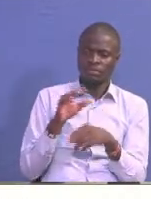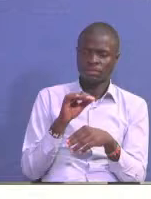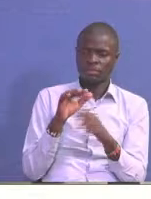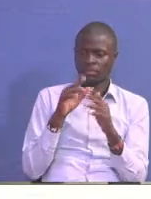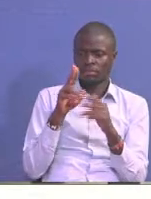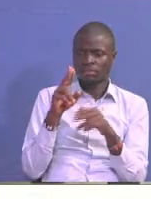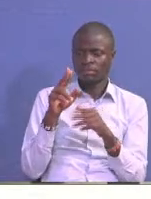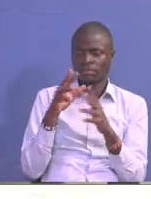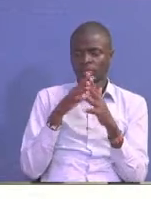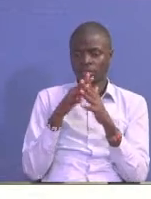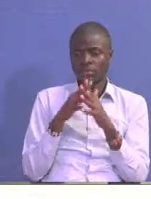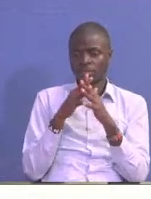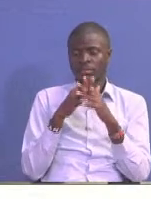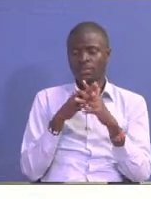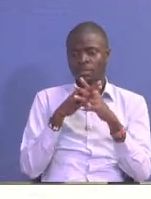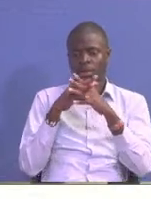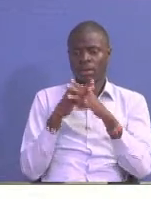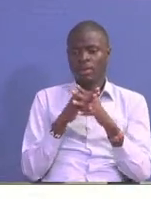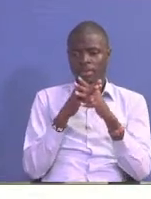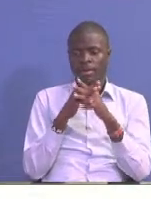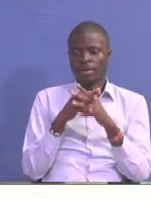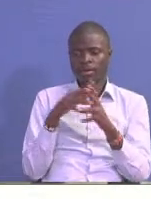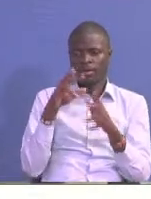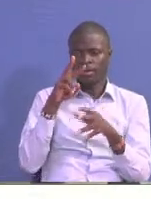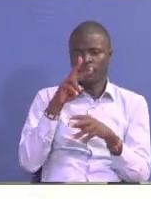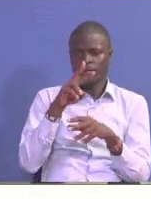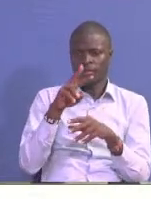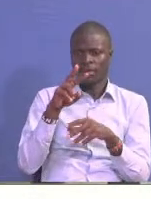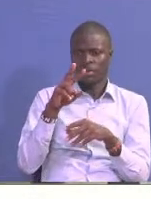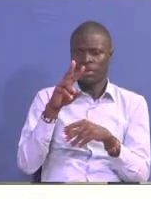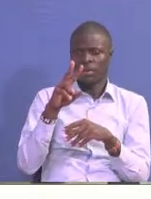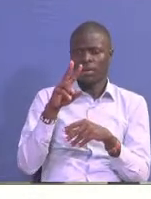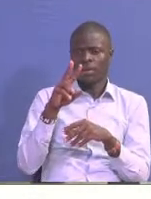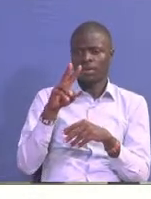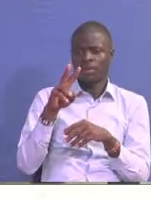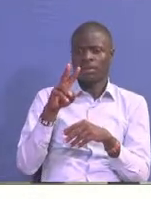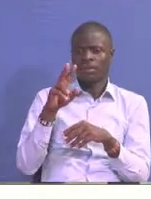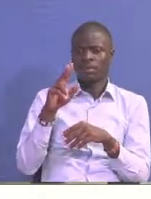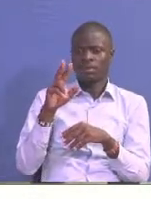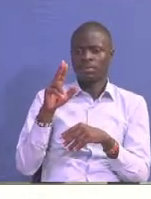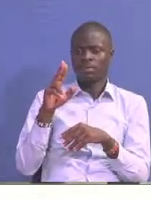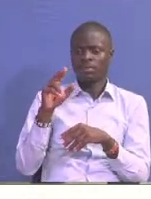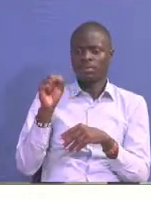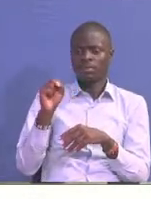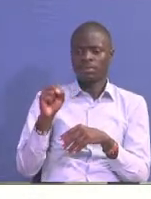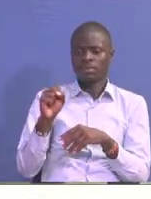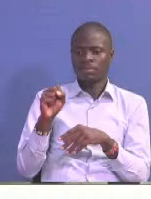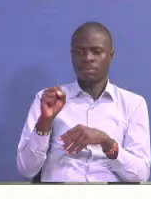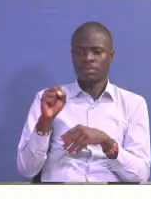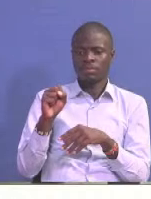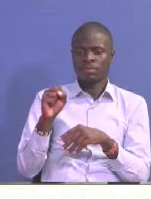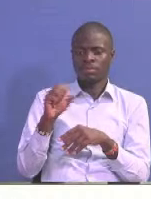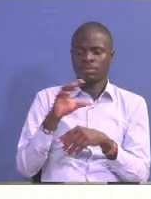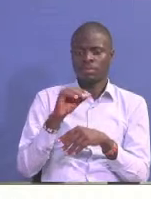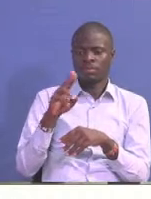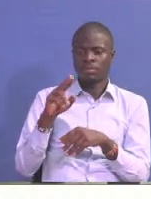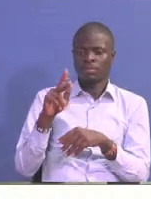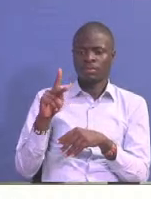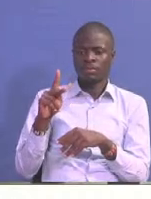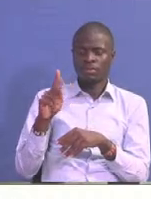US, normally we find UK, US, US, UK